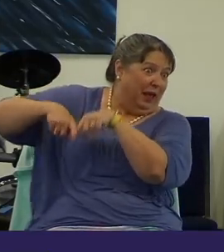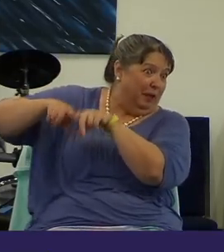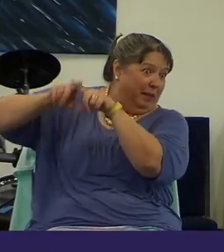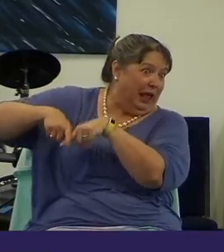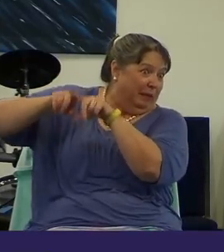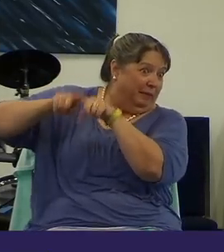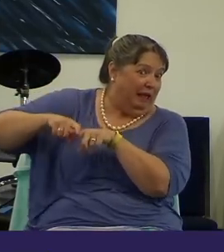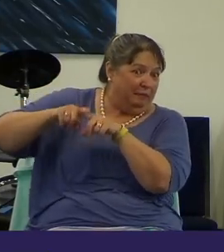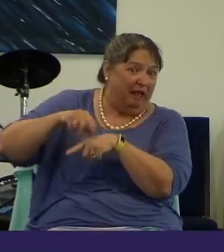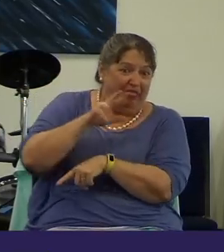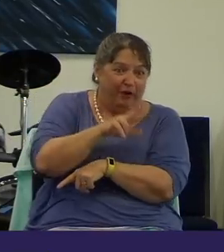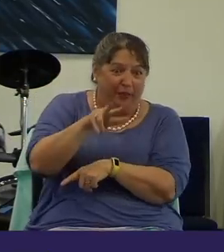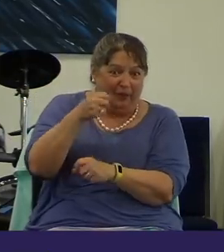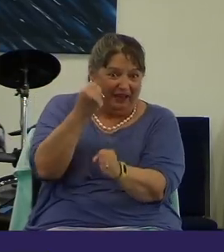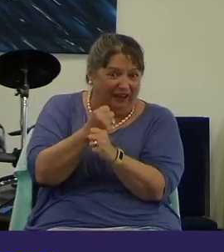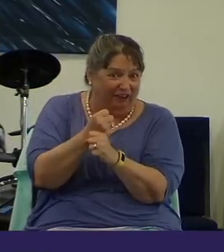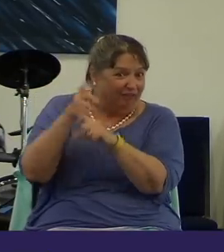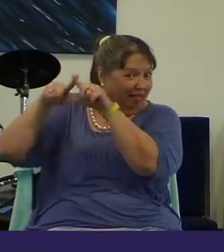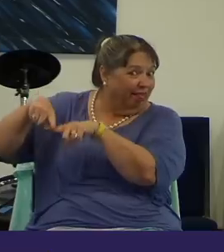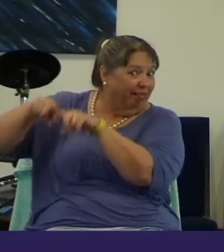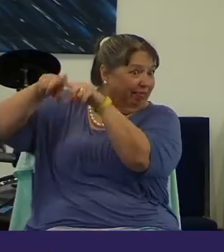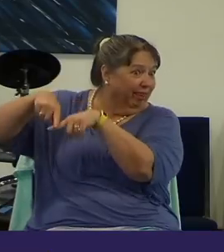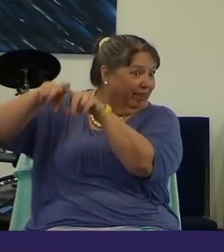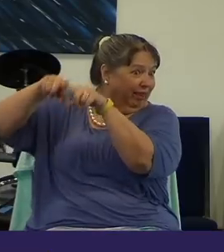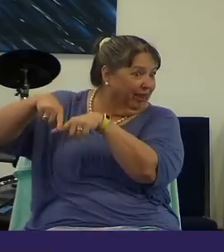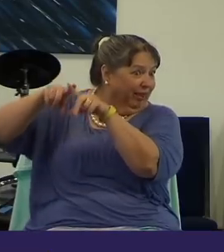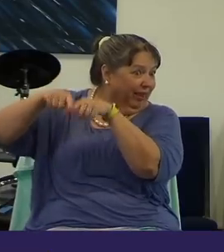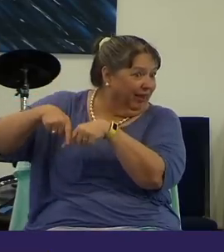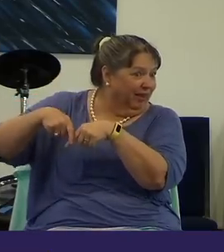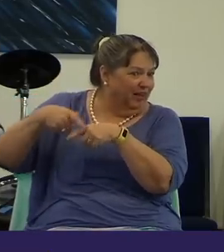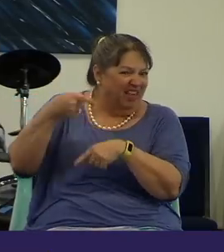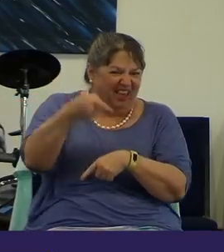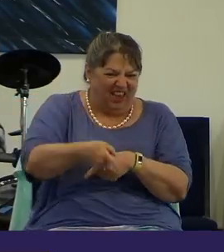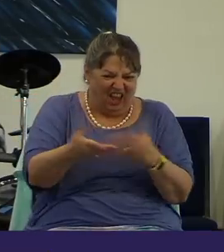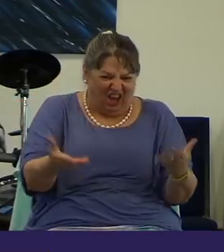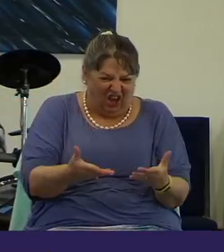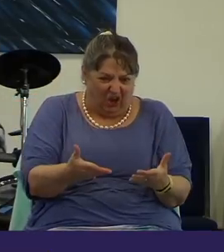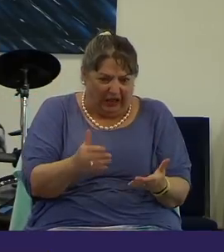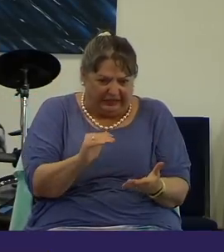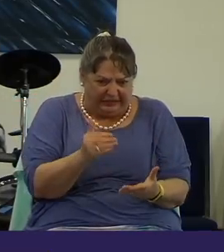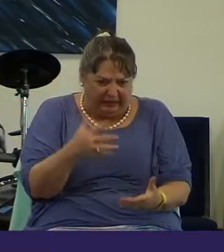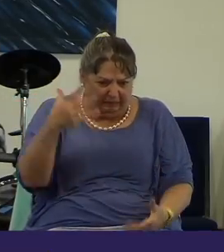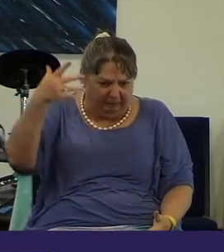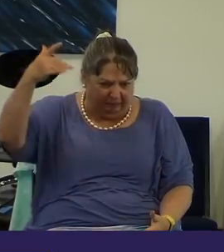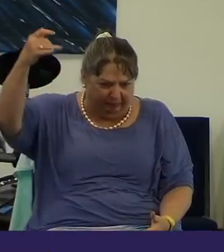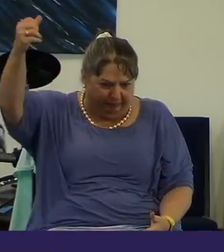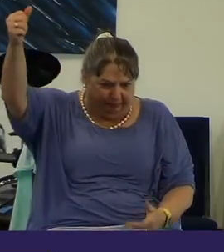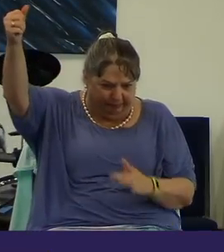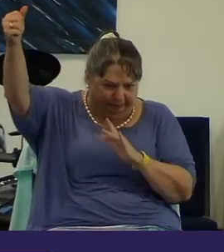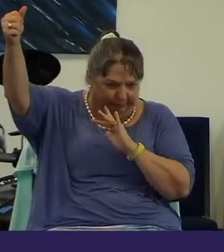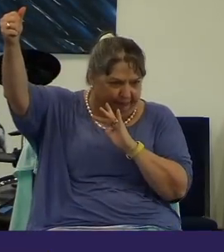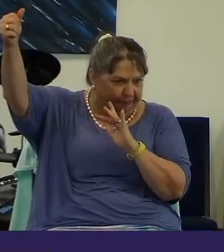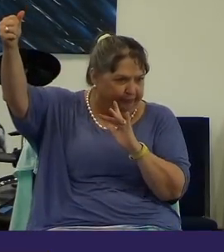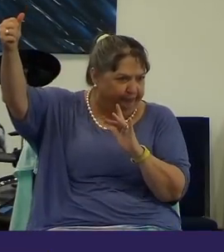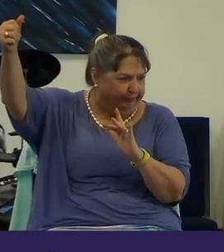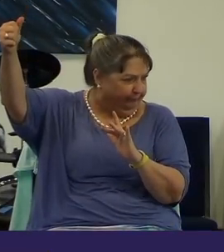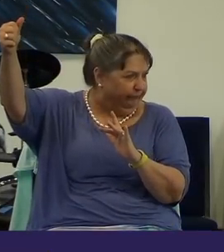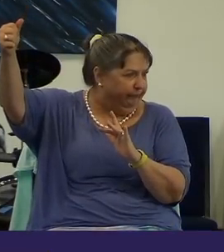to him. I follow his design for my life. And there in the Garden of Eden, God was not there.